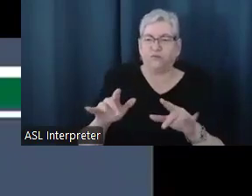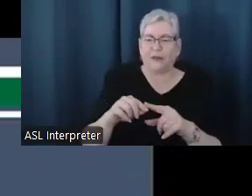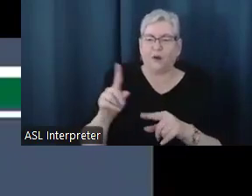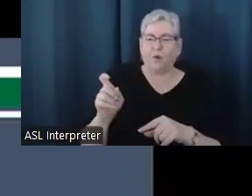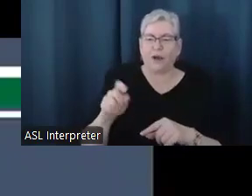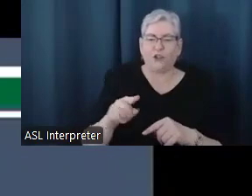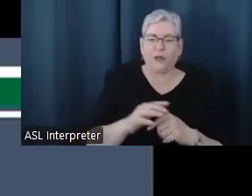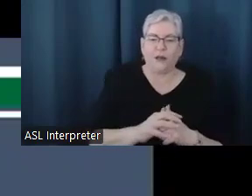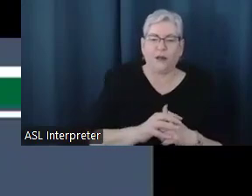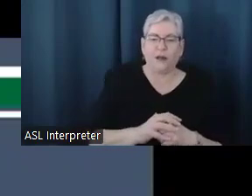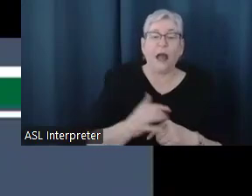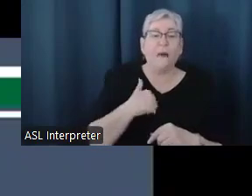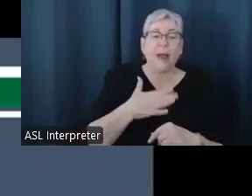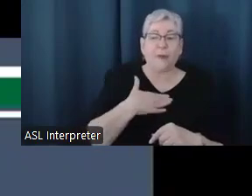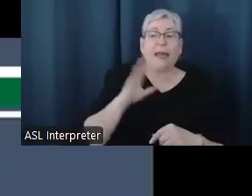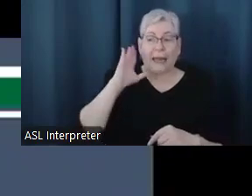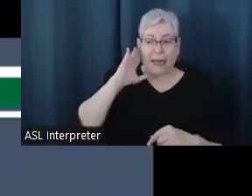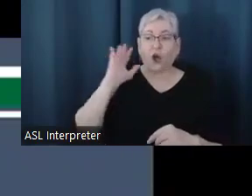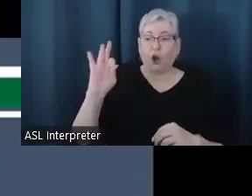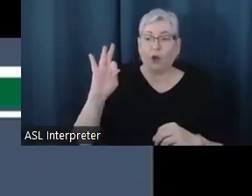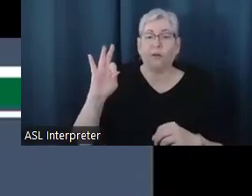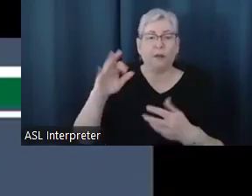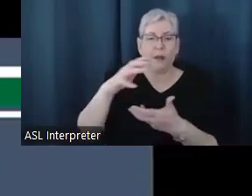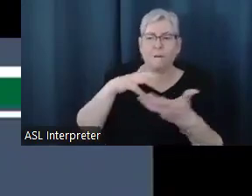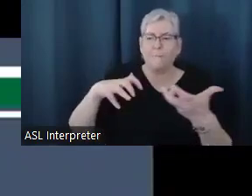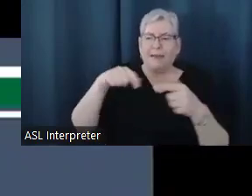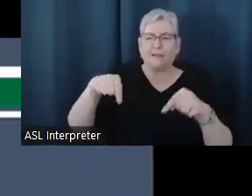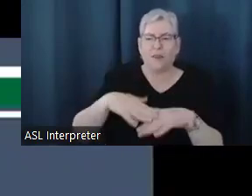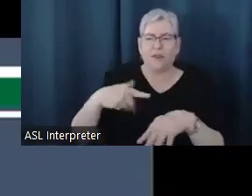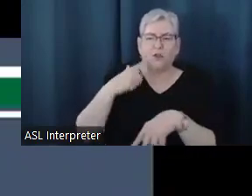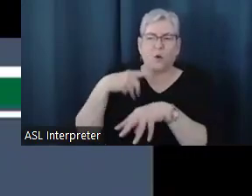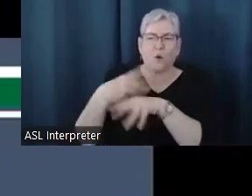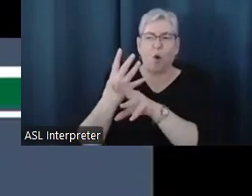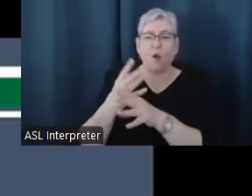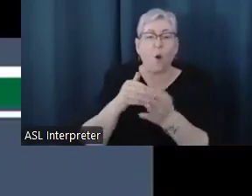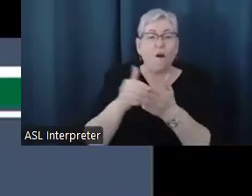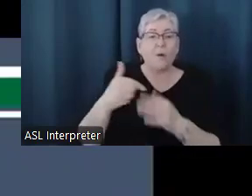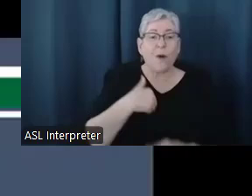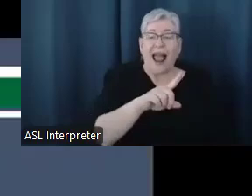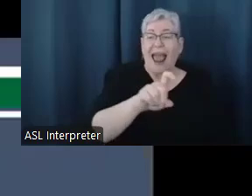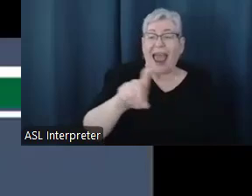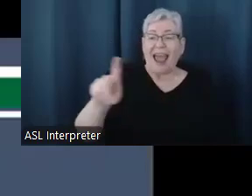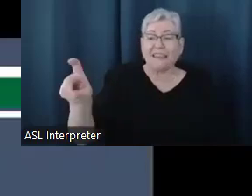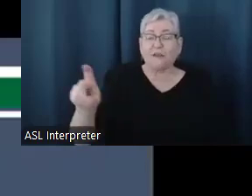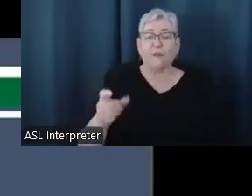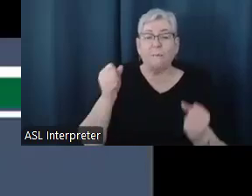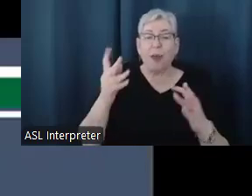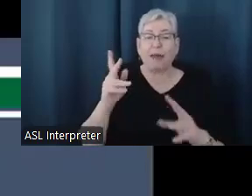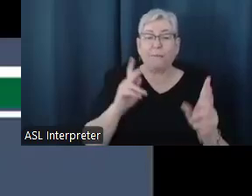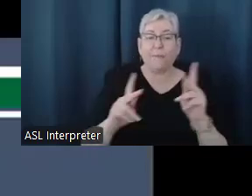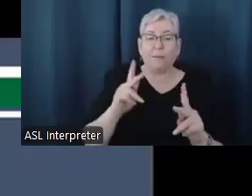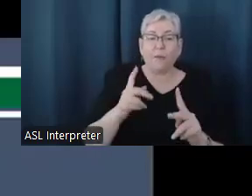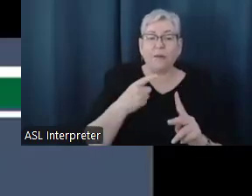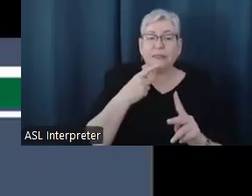happy to hear that we have a good mix on the call. And I think a lot of times when I ask that question, we have a lot of people that will sometimes say